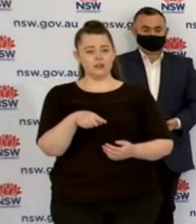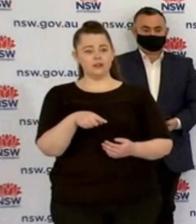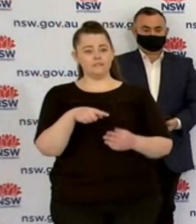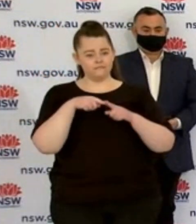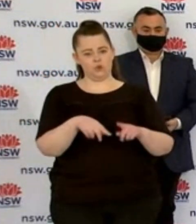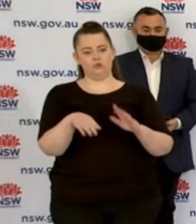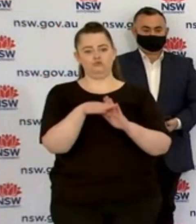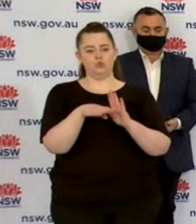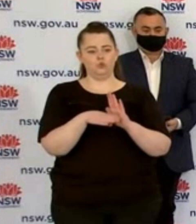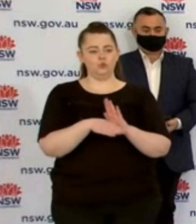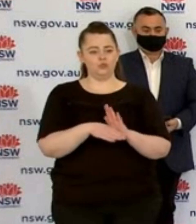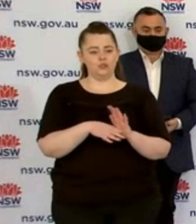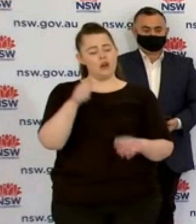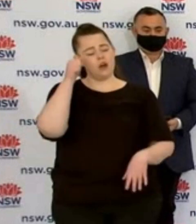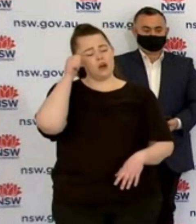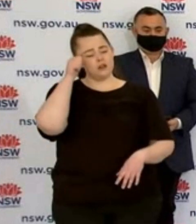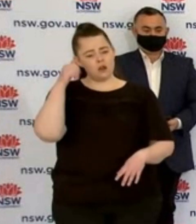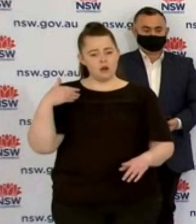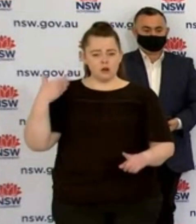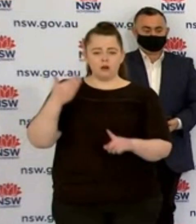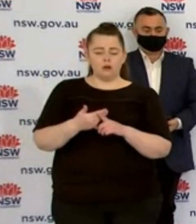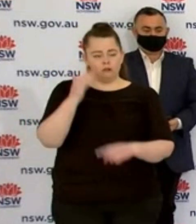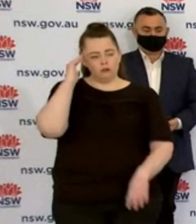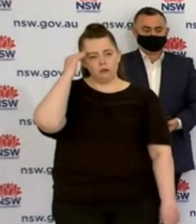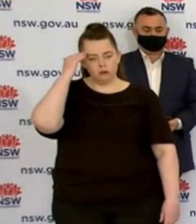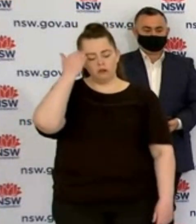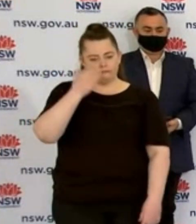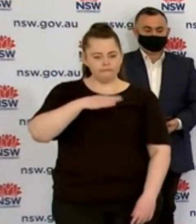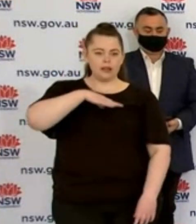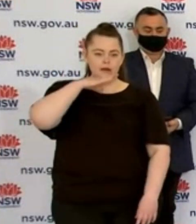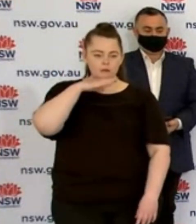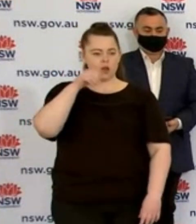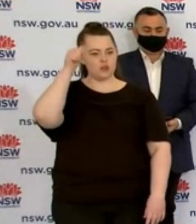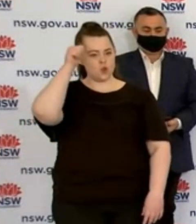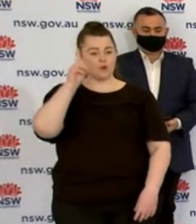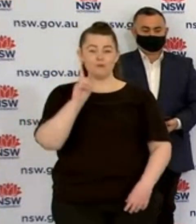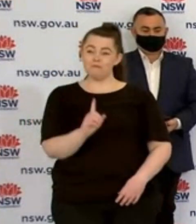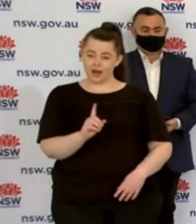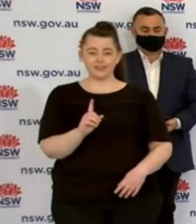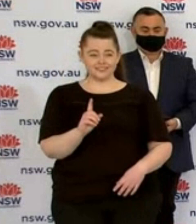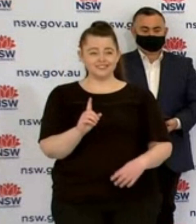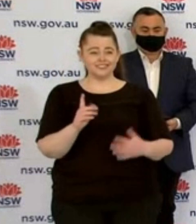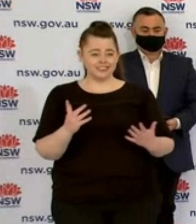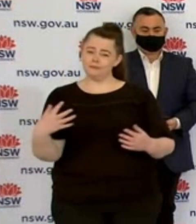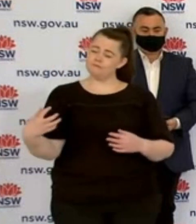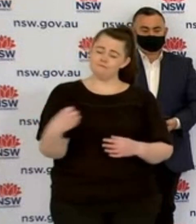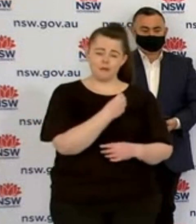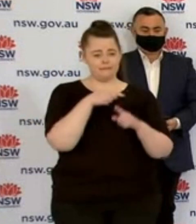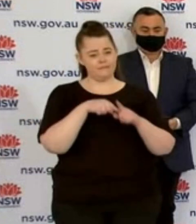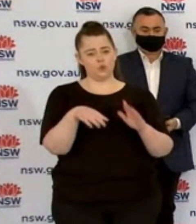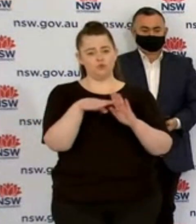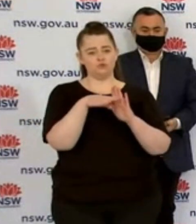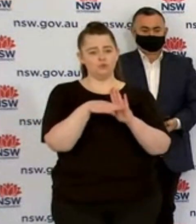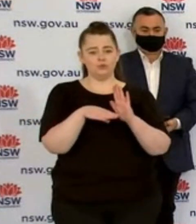all feel it after such a protracted battle against COVID and the pandemic, which has been going on for